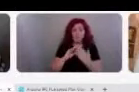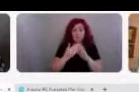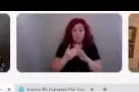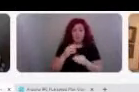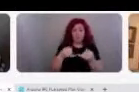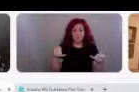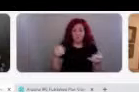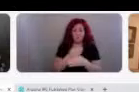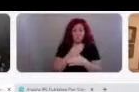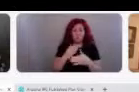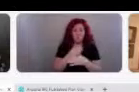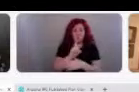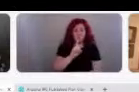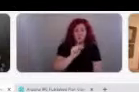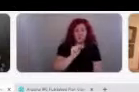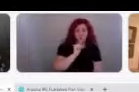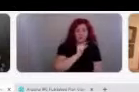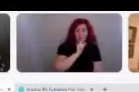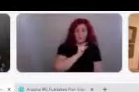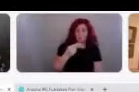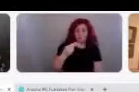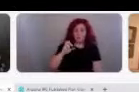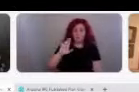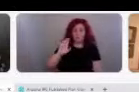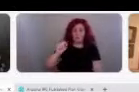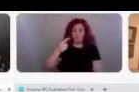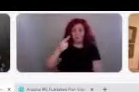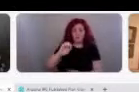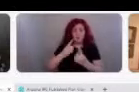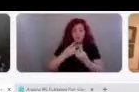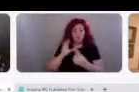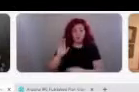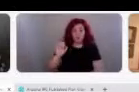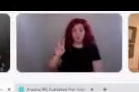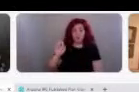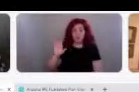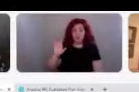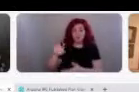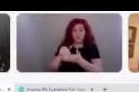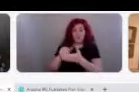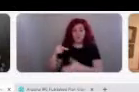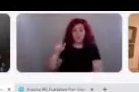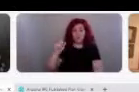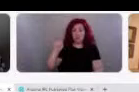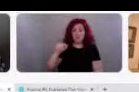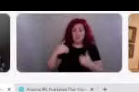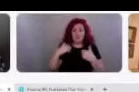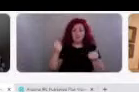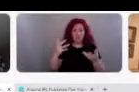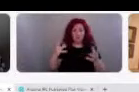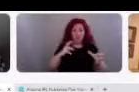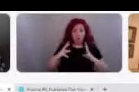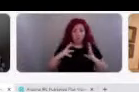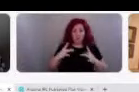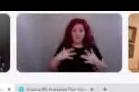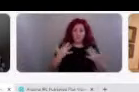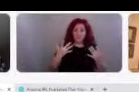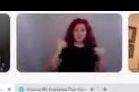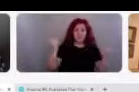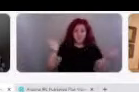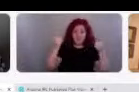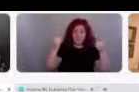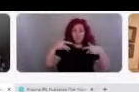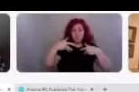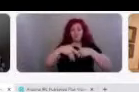between the areas of downtown gilbert the heritage district civic center plaza we hold lots of holiday events festivals parades and these